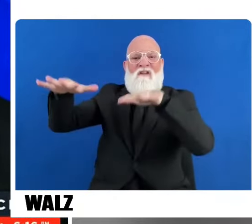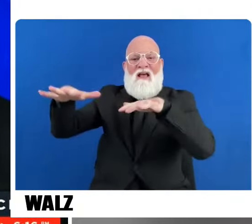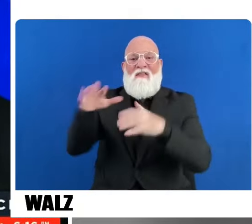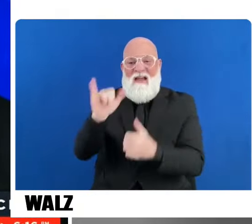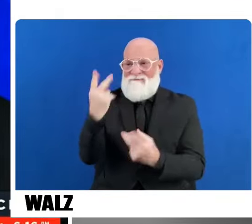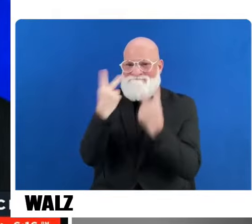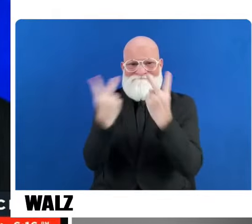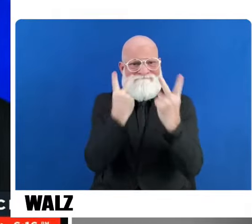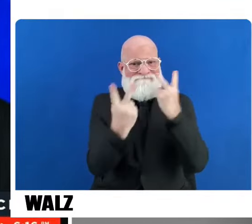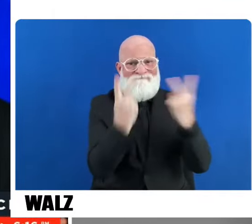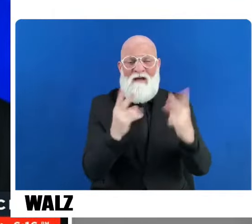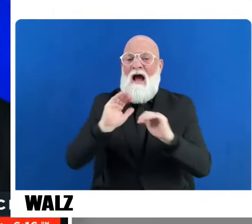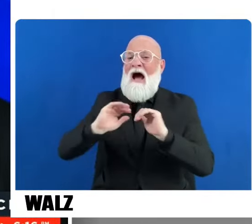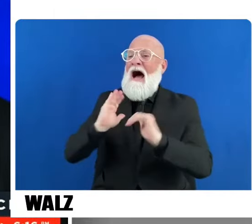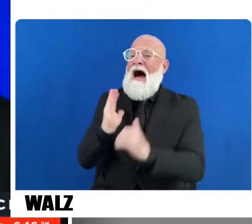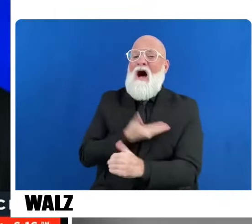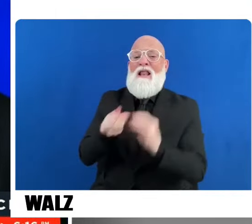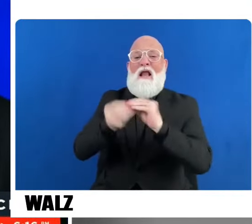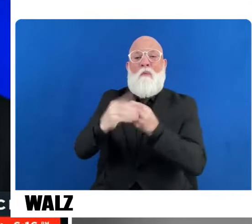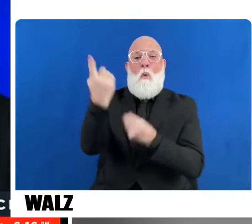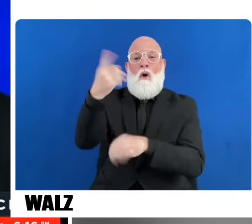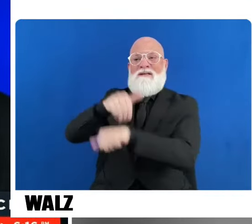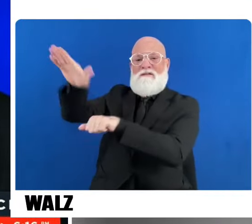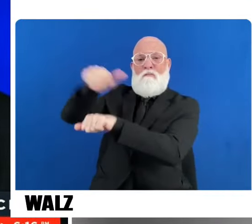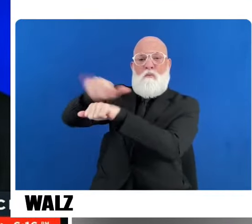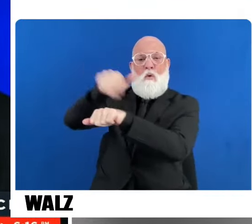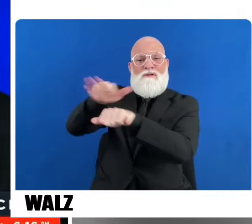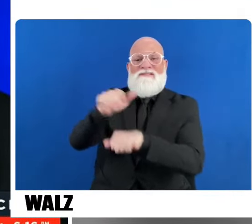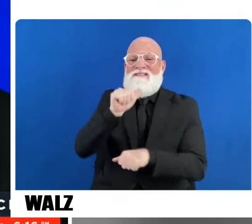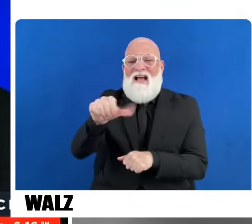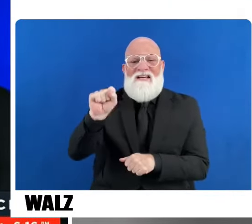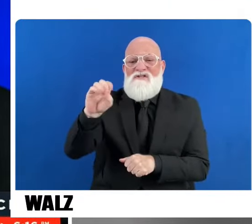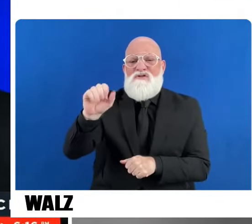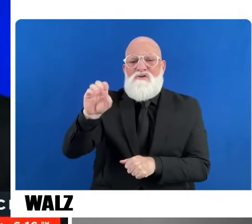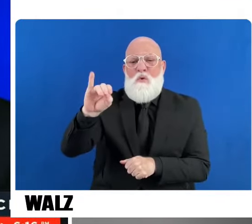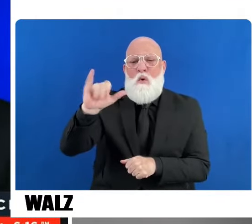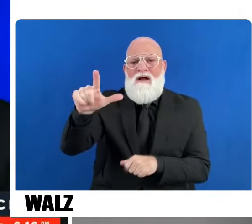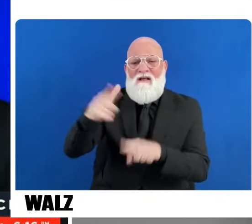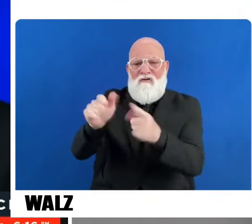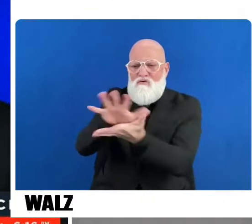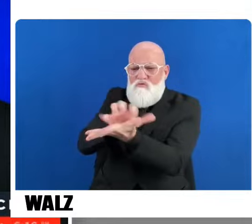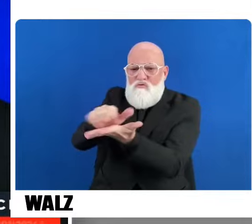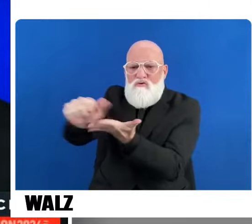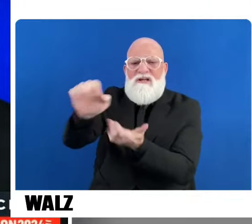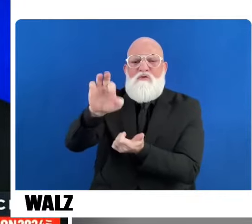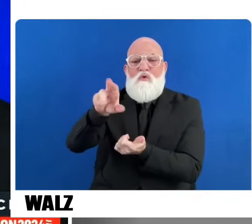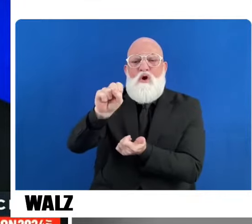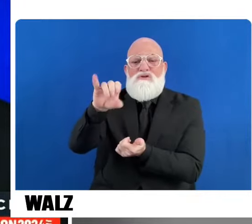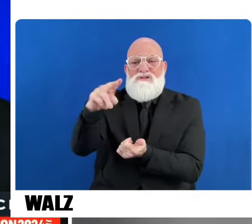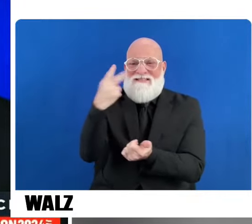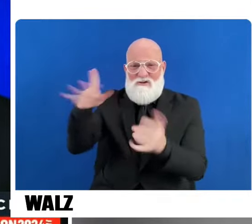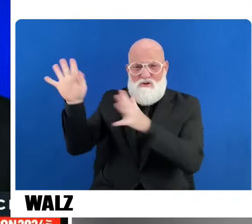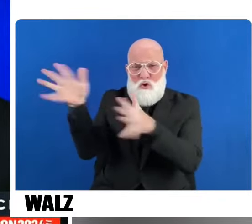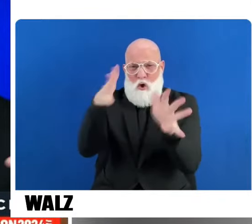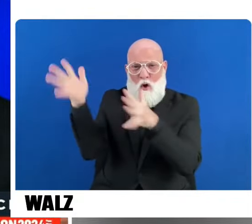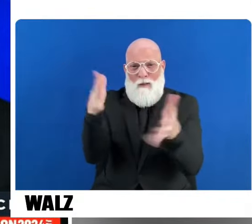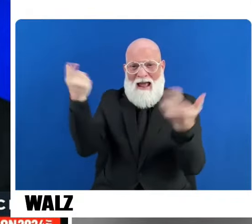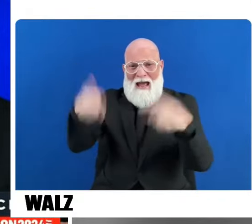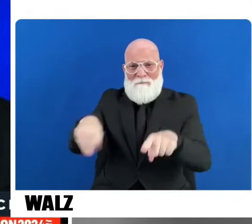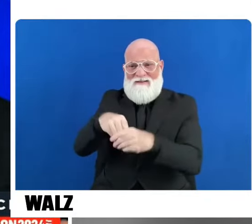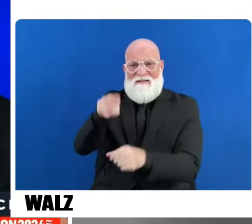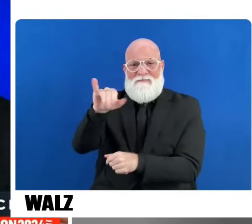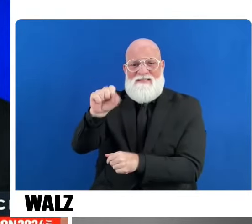be topsoil from erosion from these massive storms. We saw it in Minnesota this summer. And thinking about how do we respond to that, we're